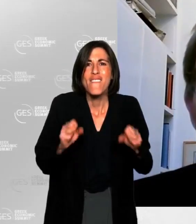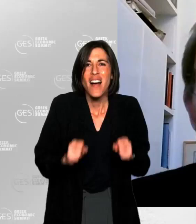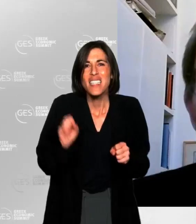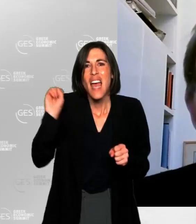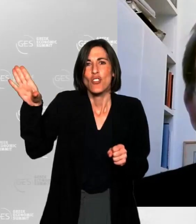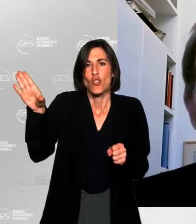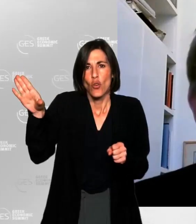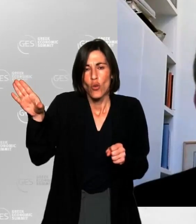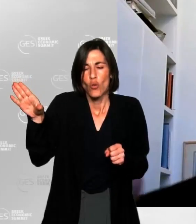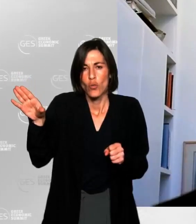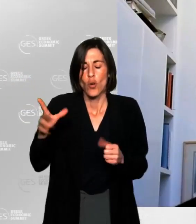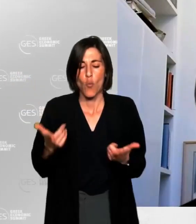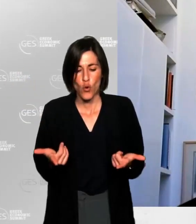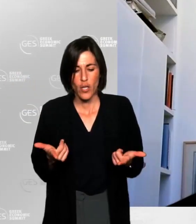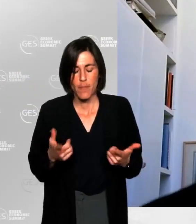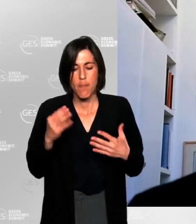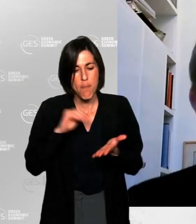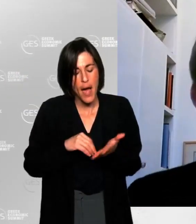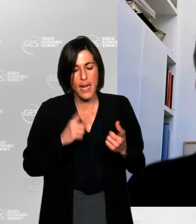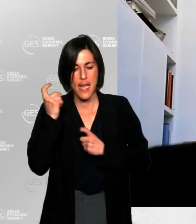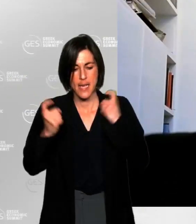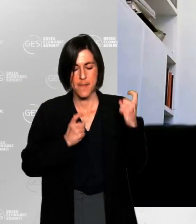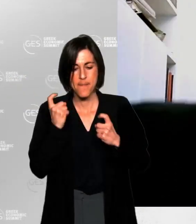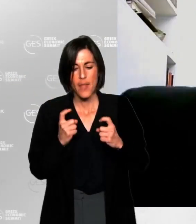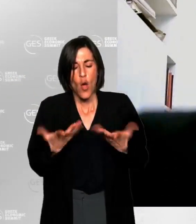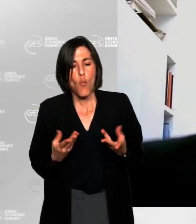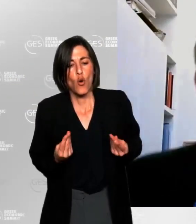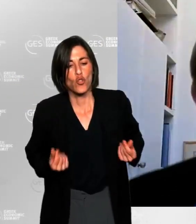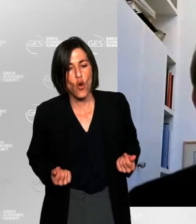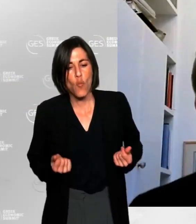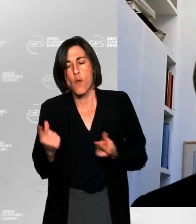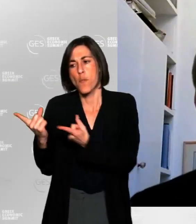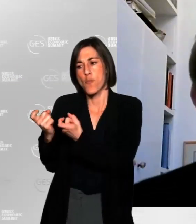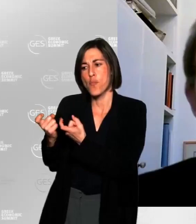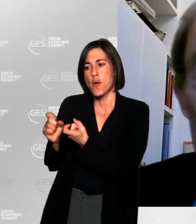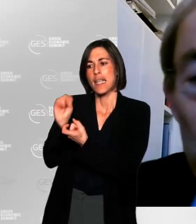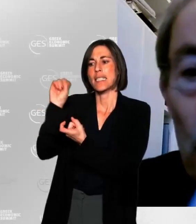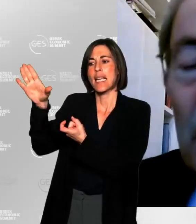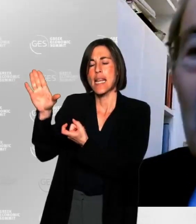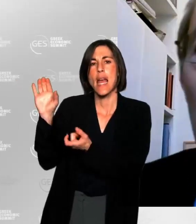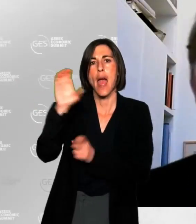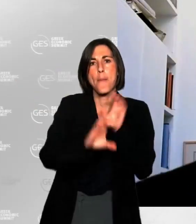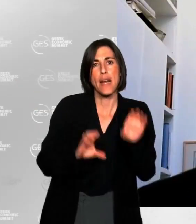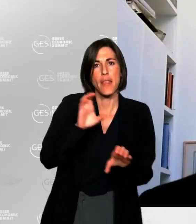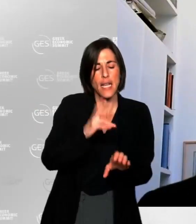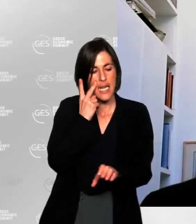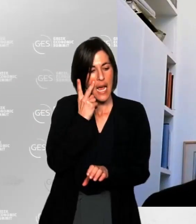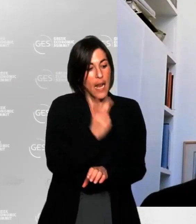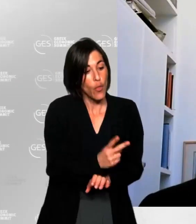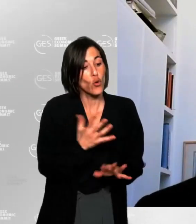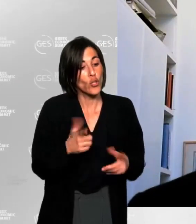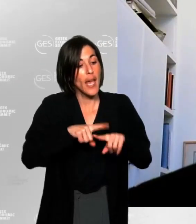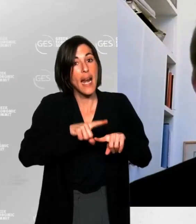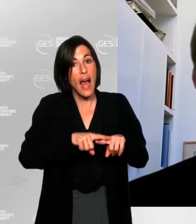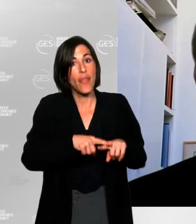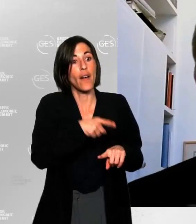foreign investors look at Greece as a destination, which they are looking at now, by the way, much more than they did before. And